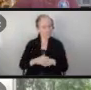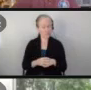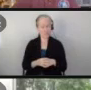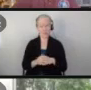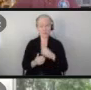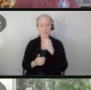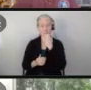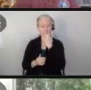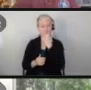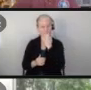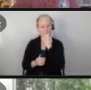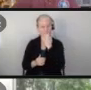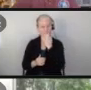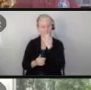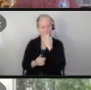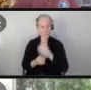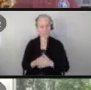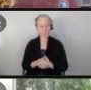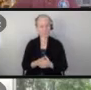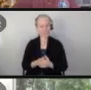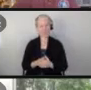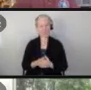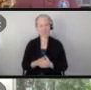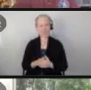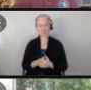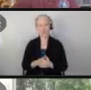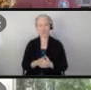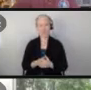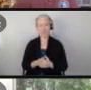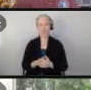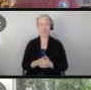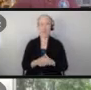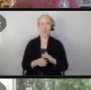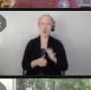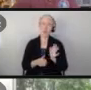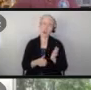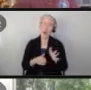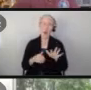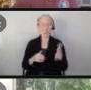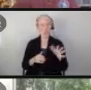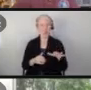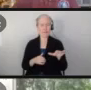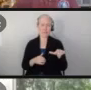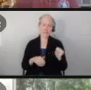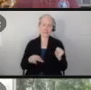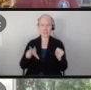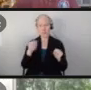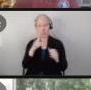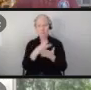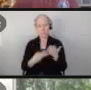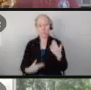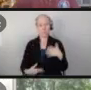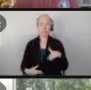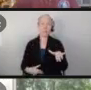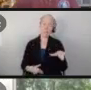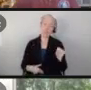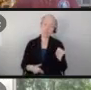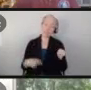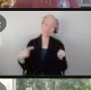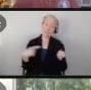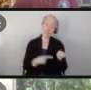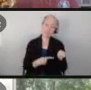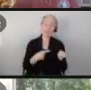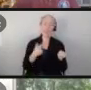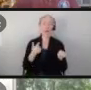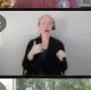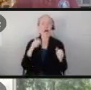missions. Well, sort of yes and no. Yes, in that you may have